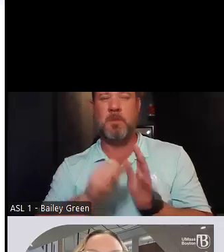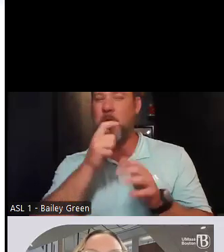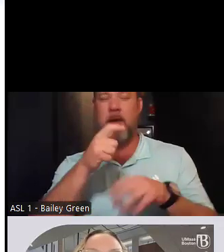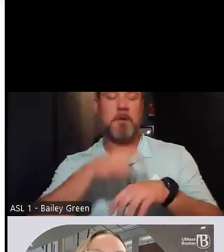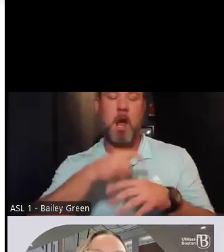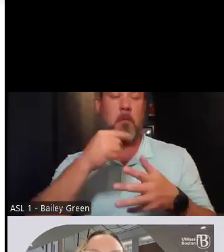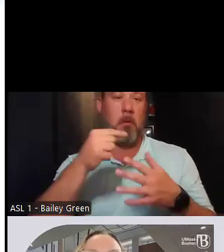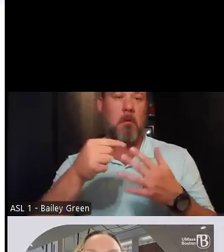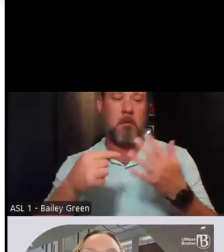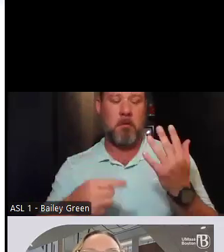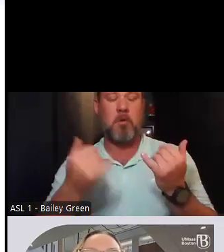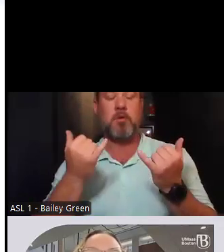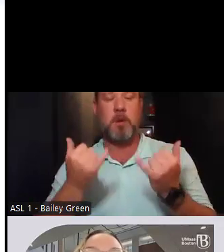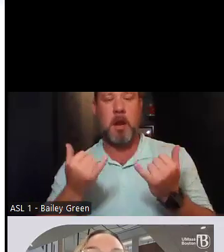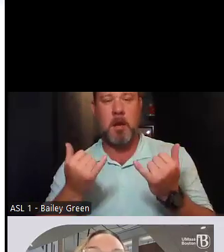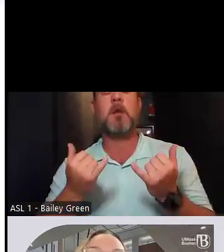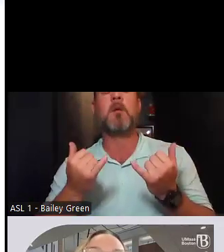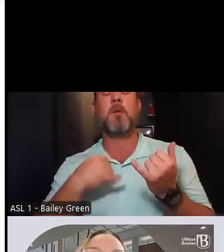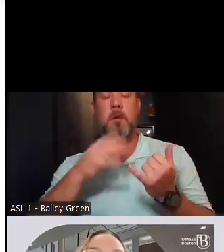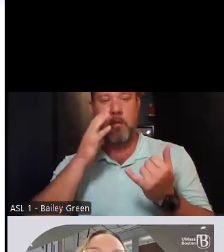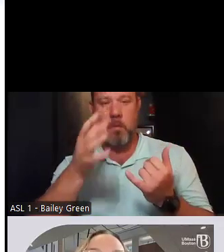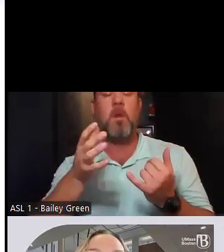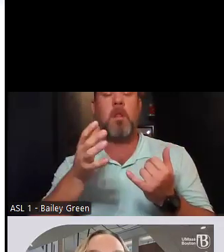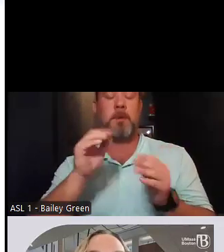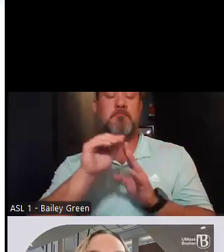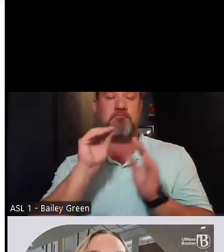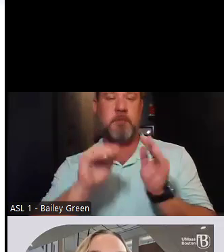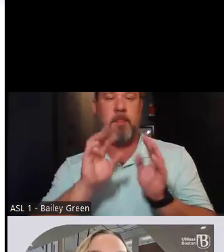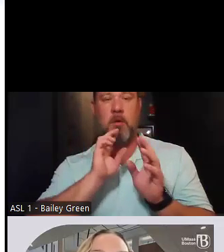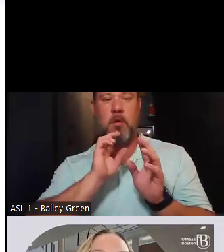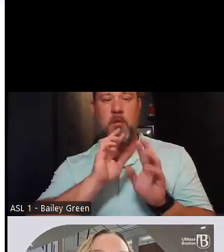go over all of these today, they will be cataloged in the report.